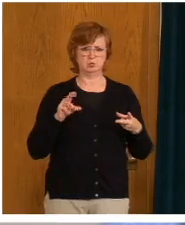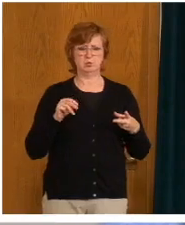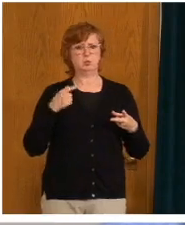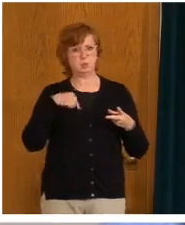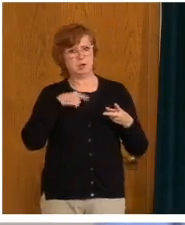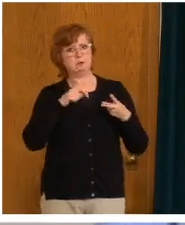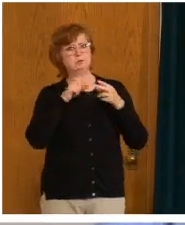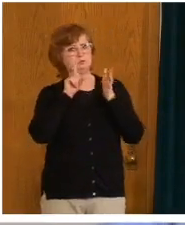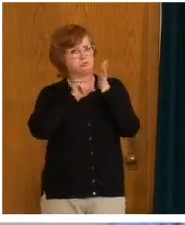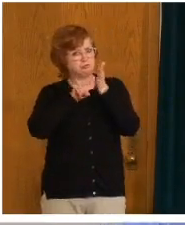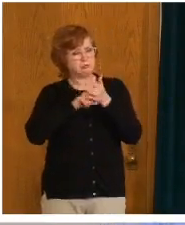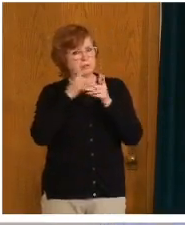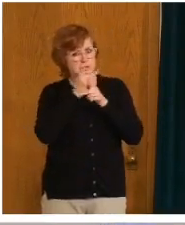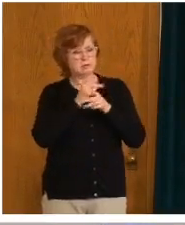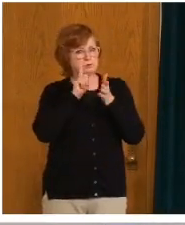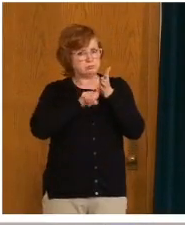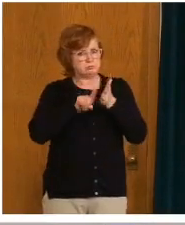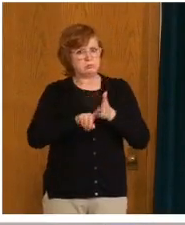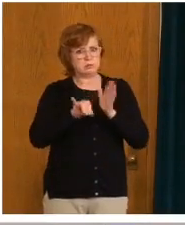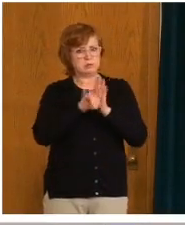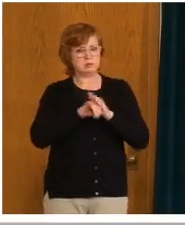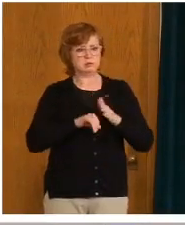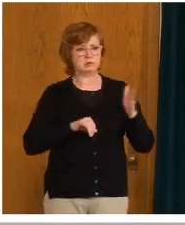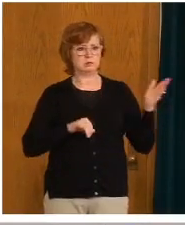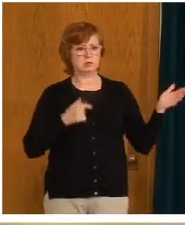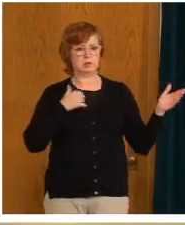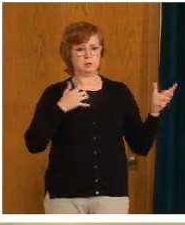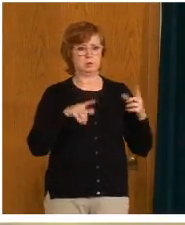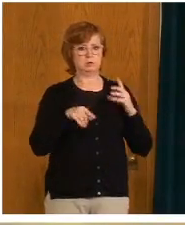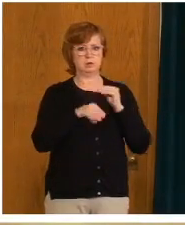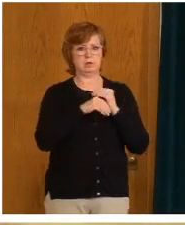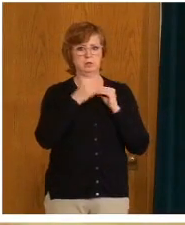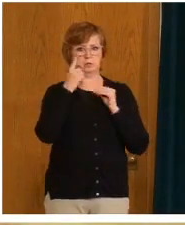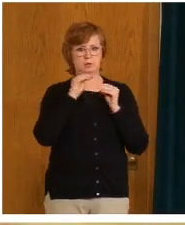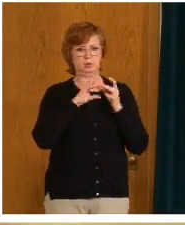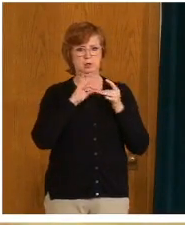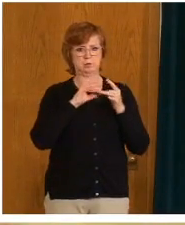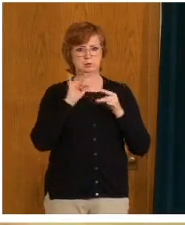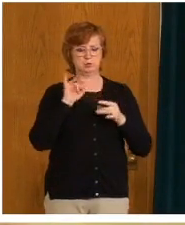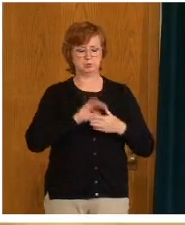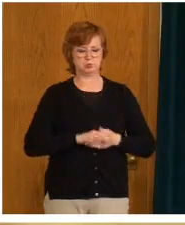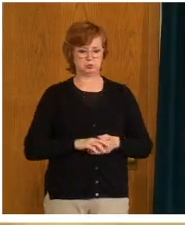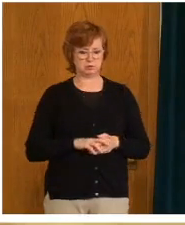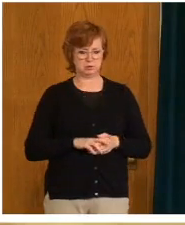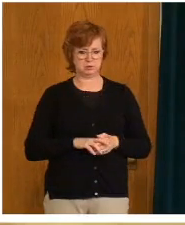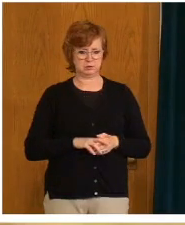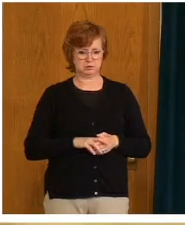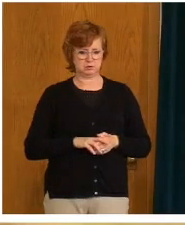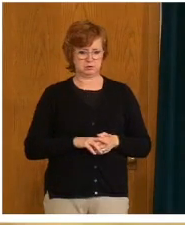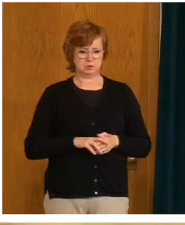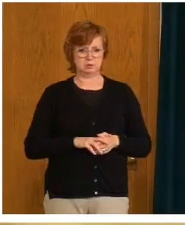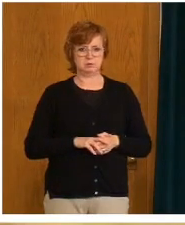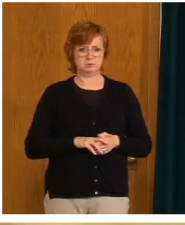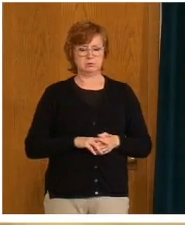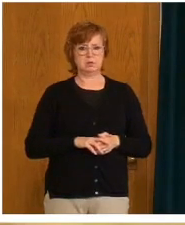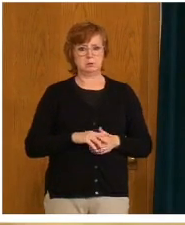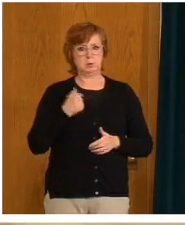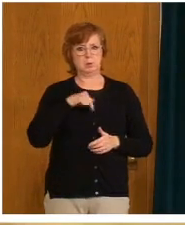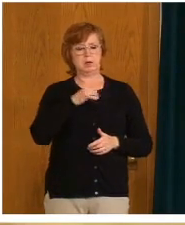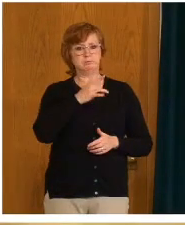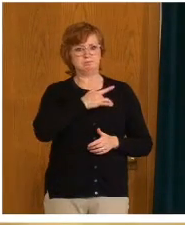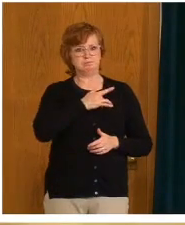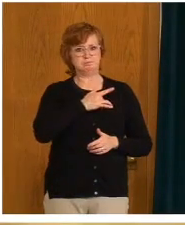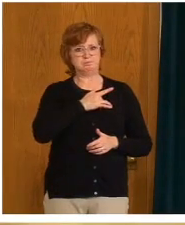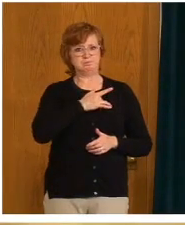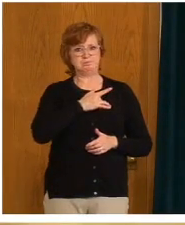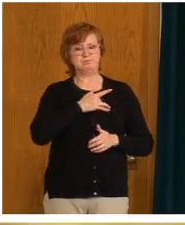ICU capacity across the province. I would just add, Allison, with respect, our hearts most certainly are with many